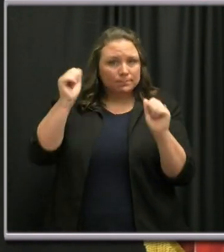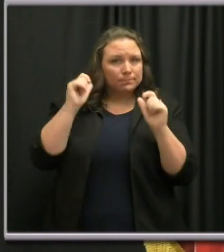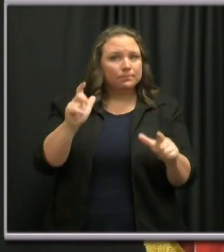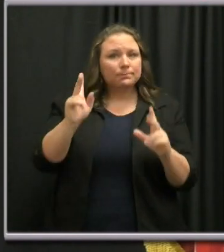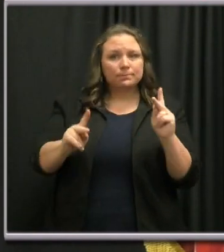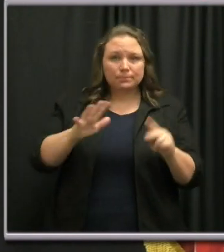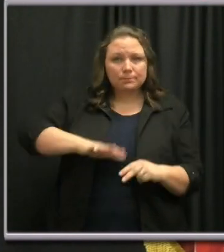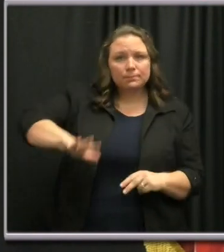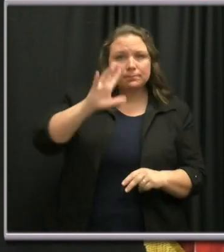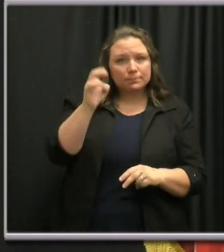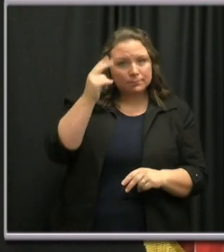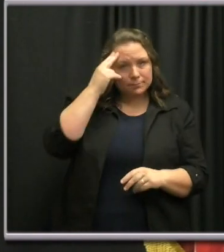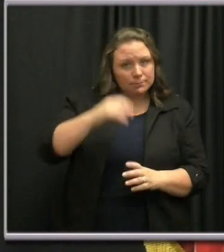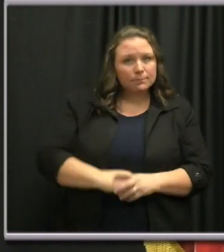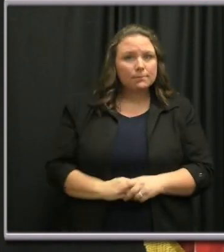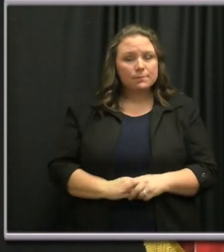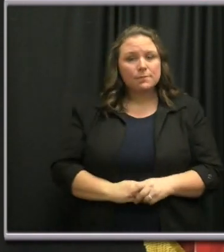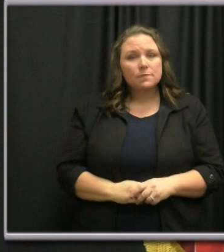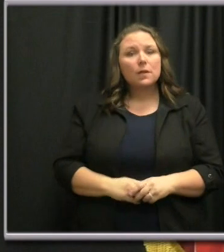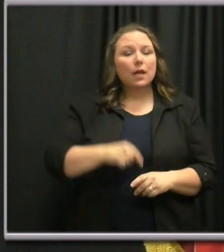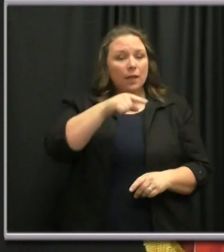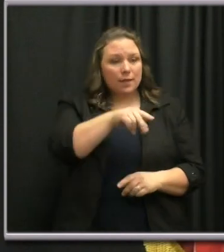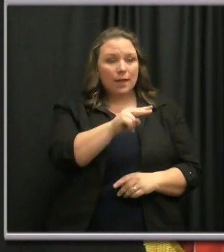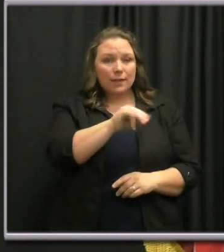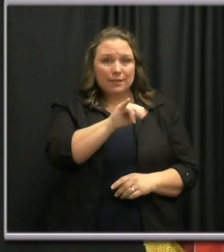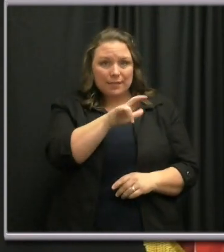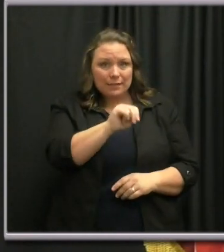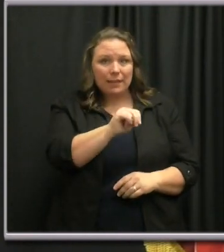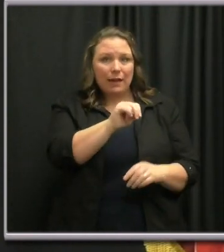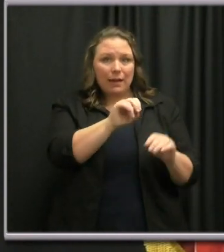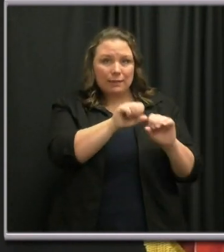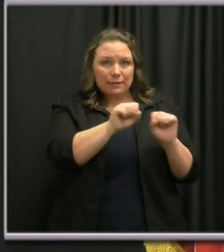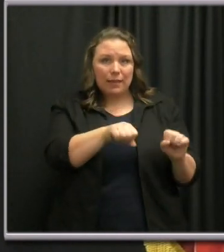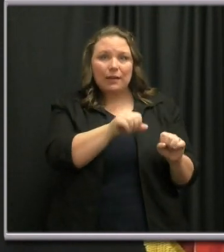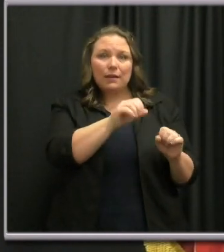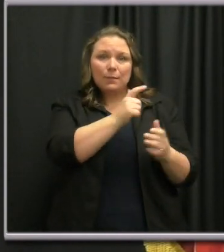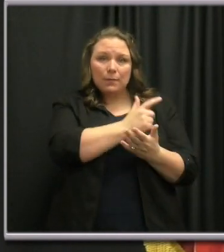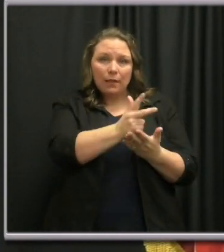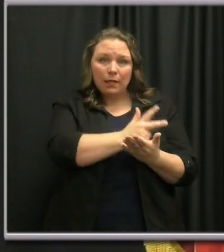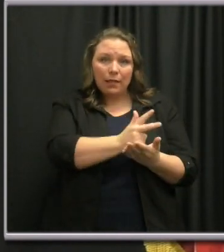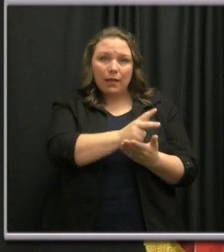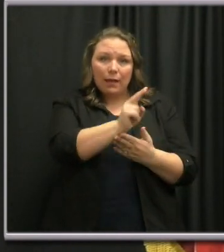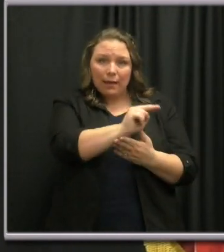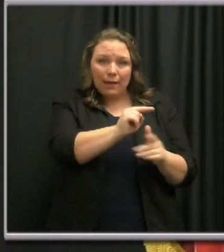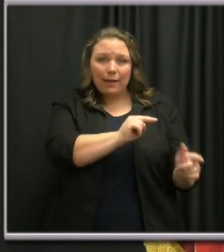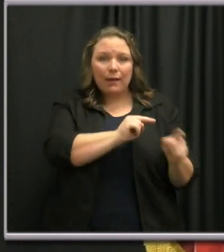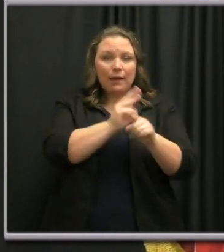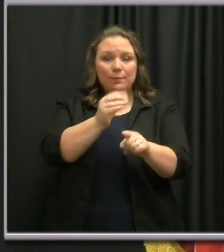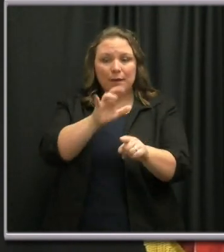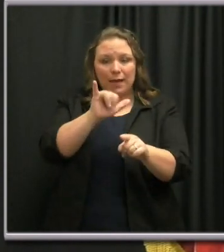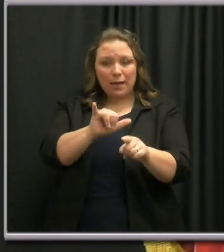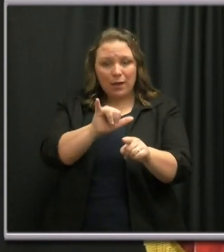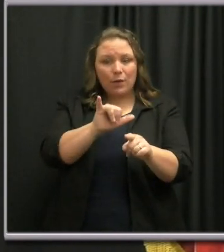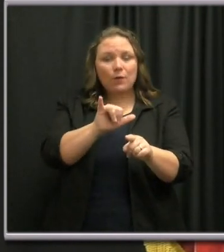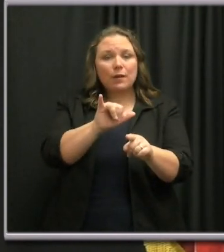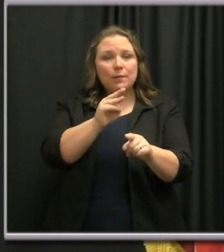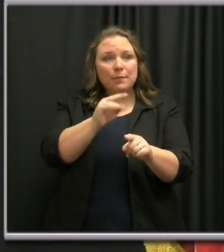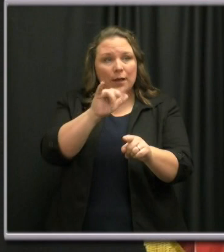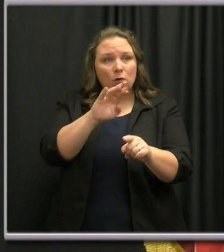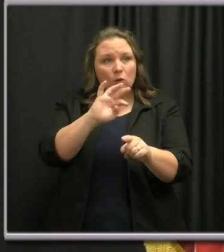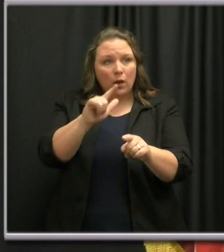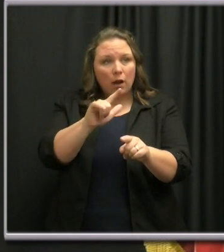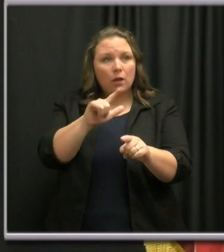Community assessment centers are open at Nissan Stadium Lot N, Meharry Medical College at 918 21st Avenue